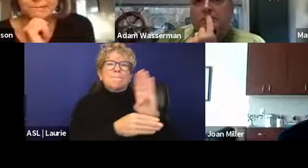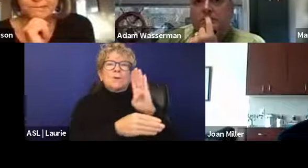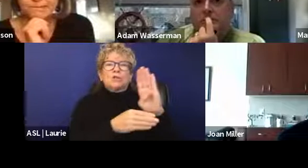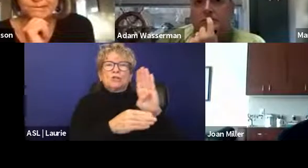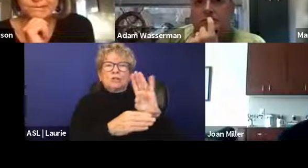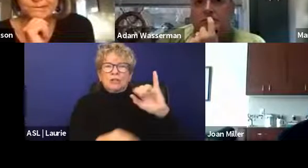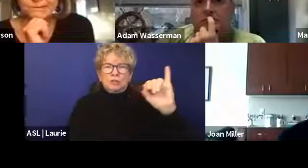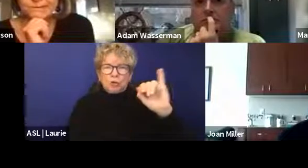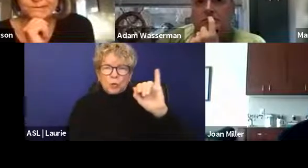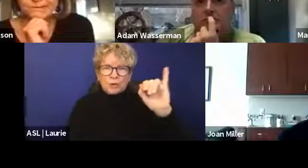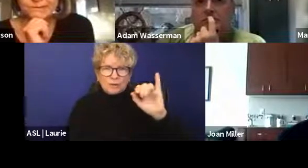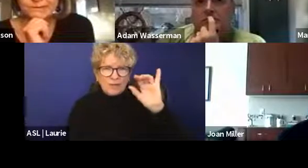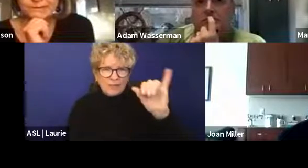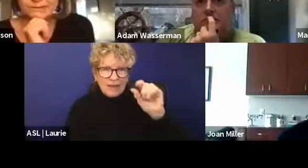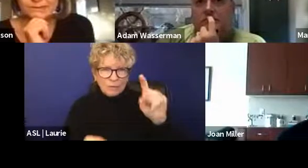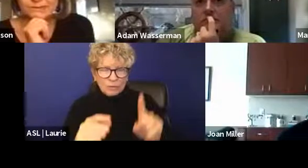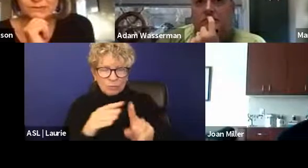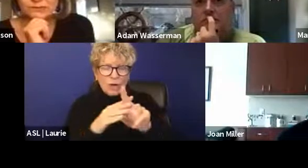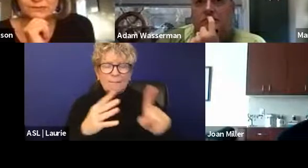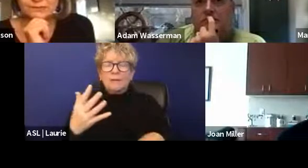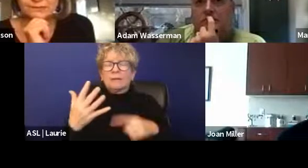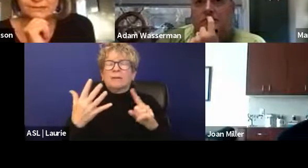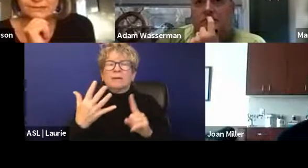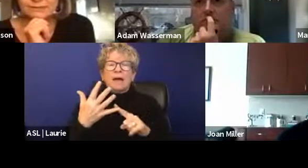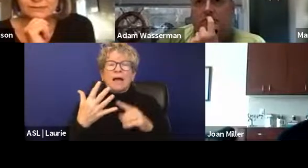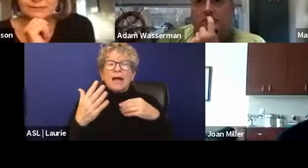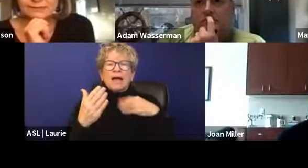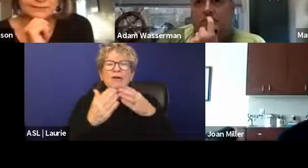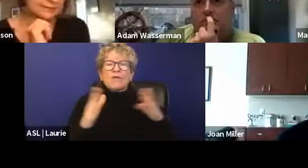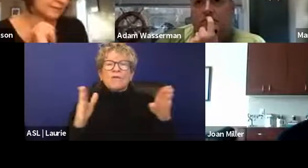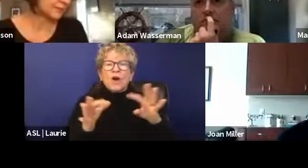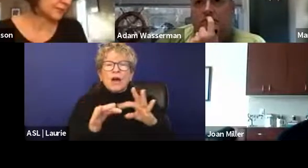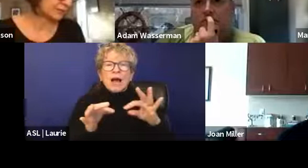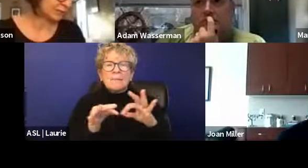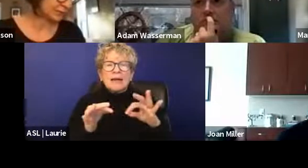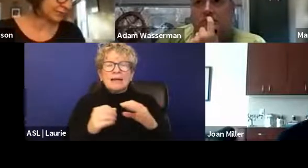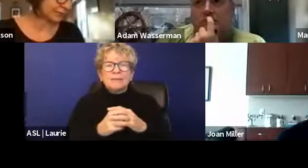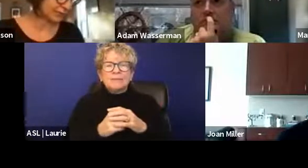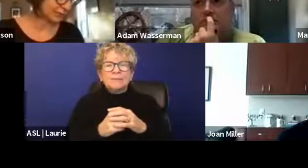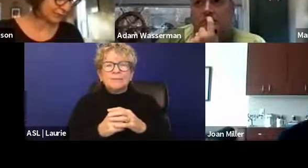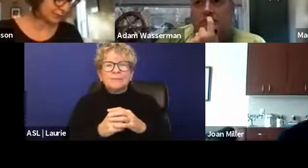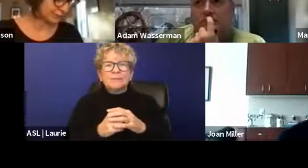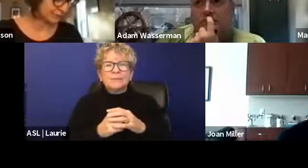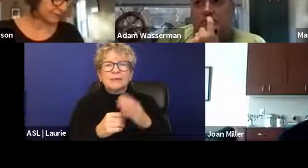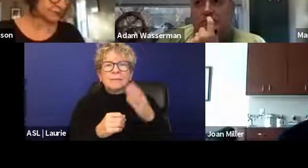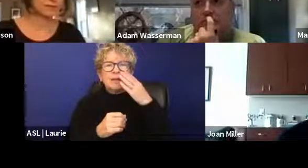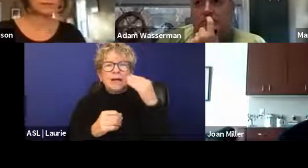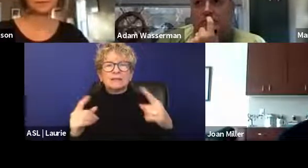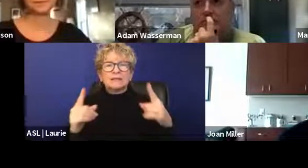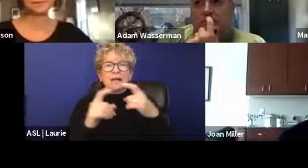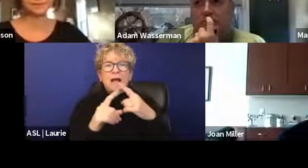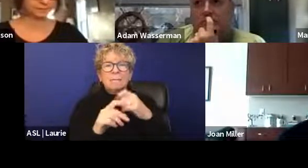also brought up. There was also just an overall comment that because it is a complex